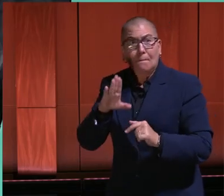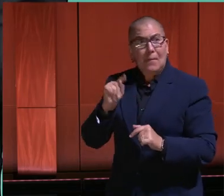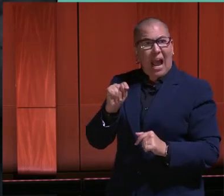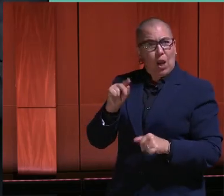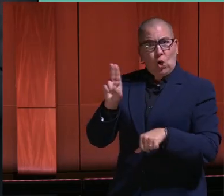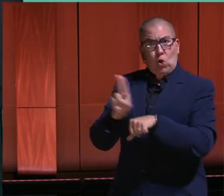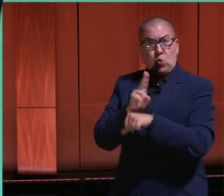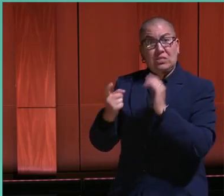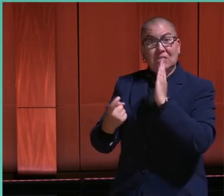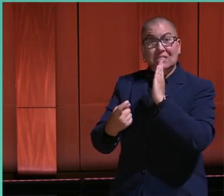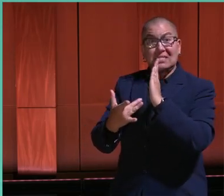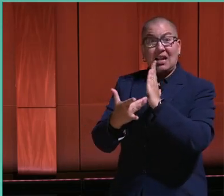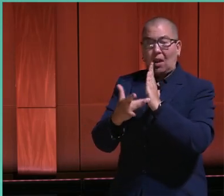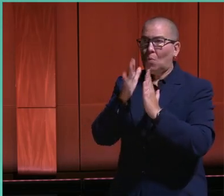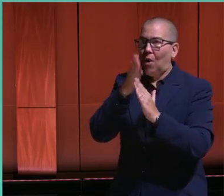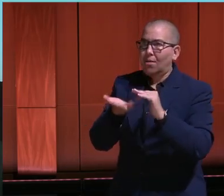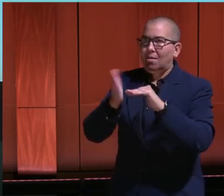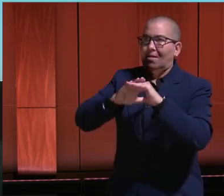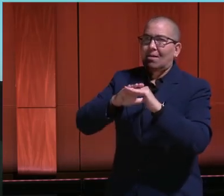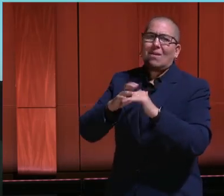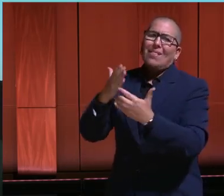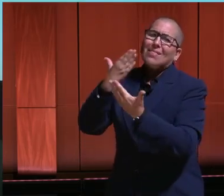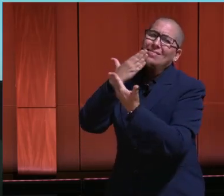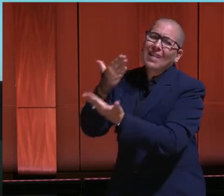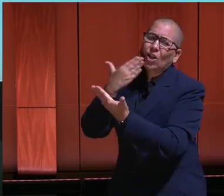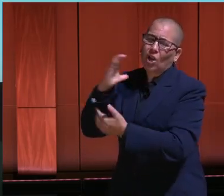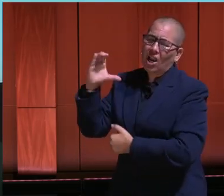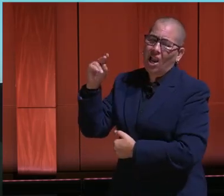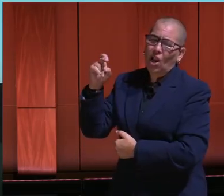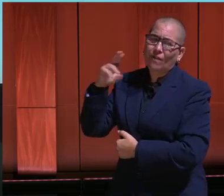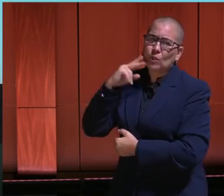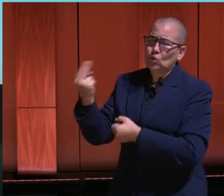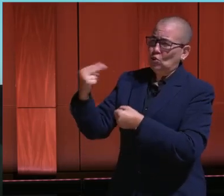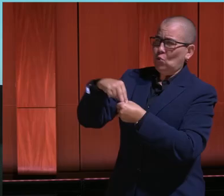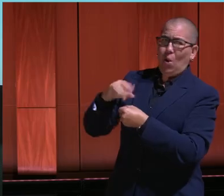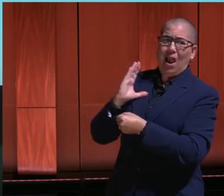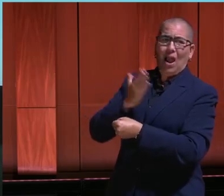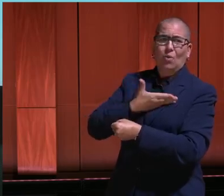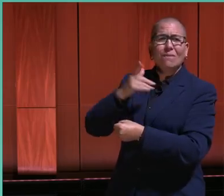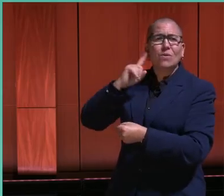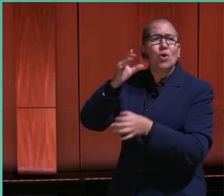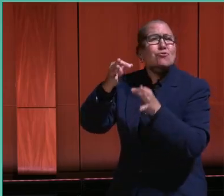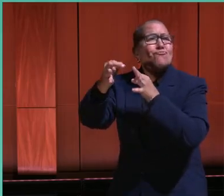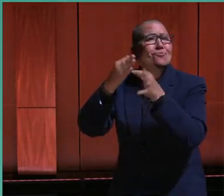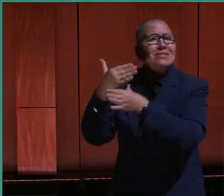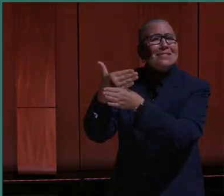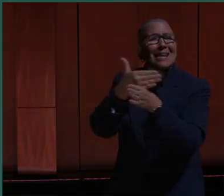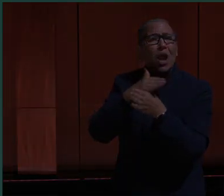Connor, thank you so much for joining us. It's great to hear about your deployment. You as well. Thank you very much. Thank you.